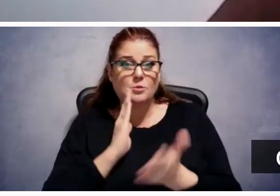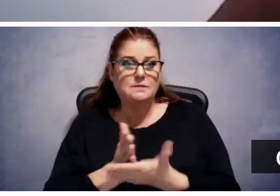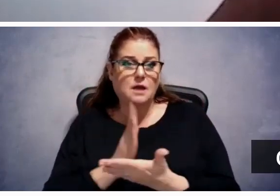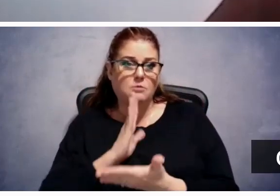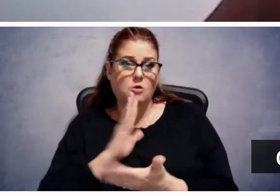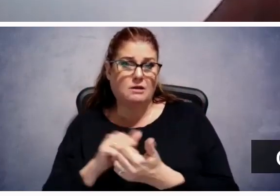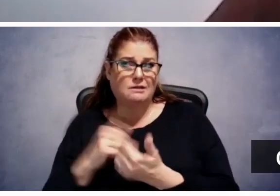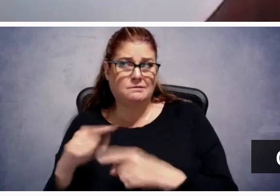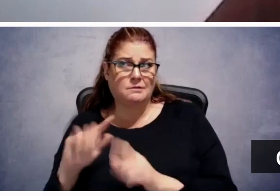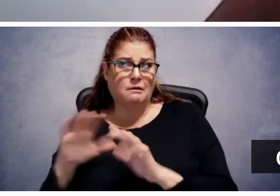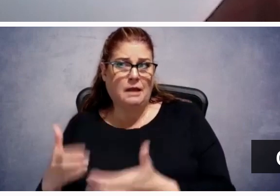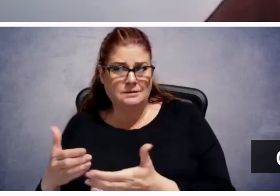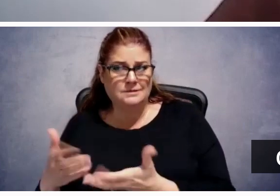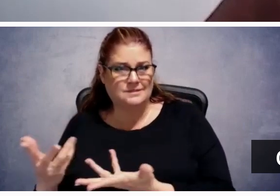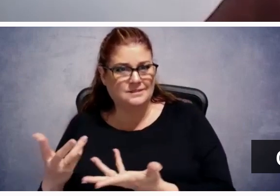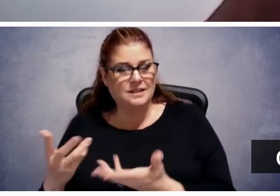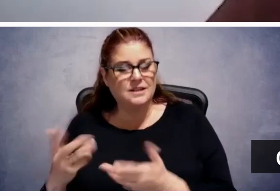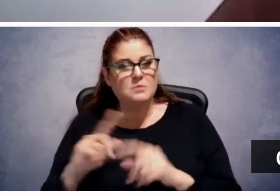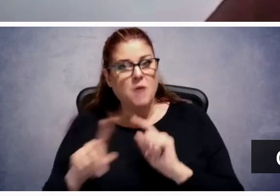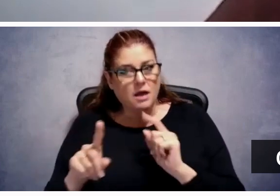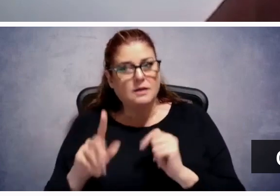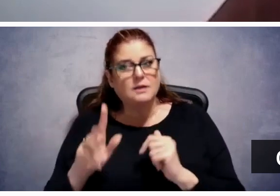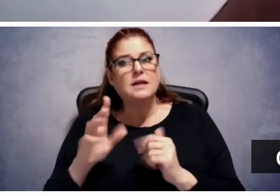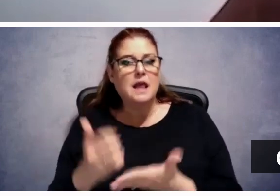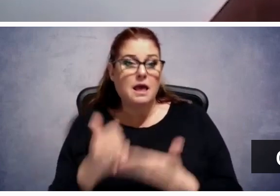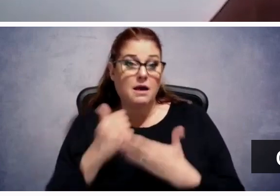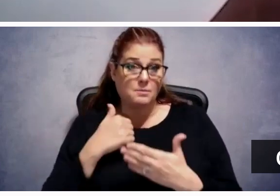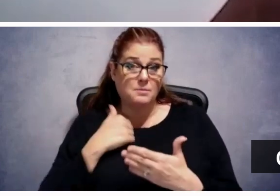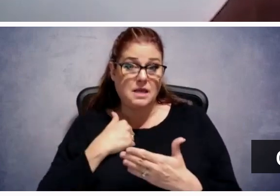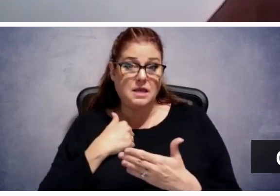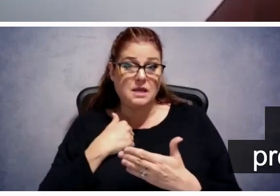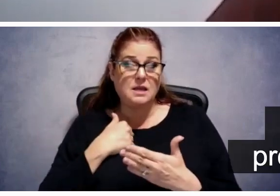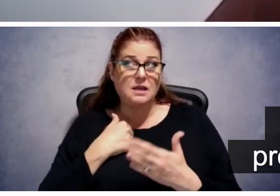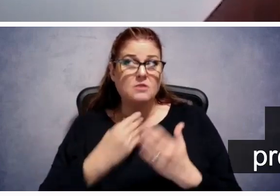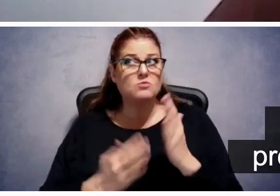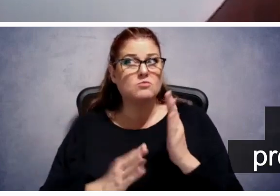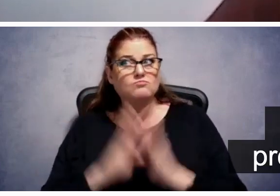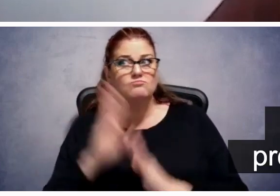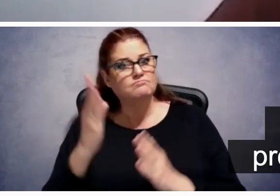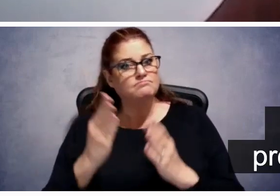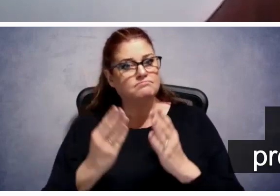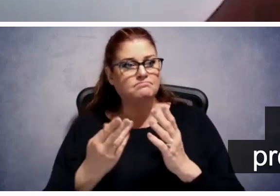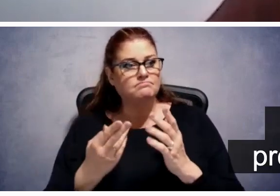in class, but it certainly did help me thrive